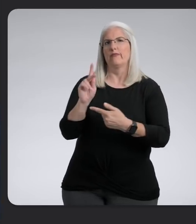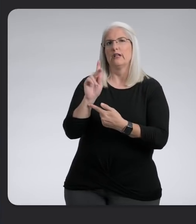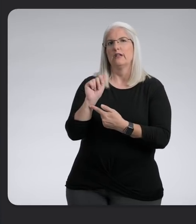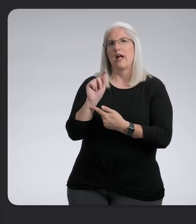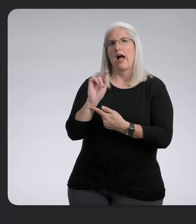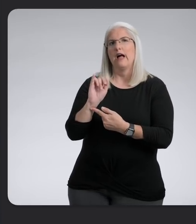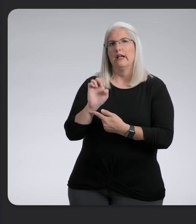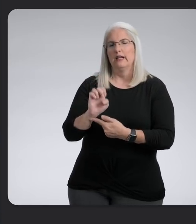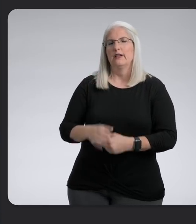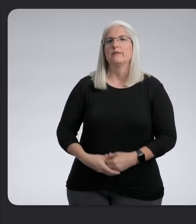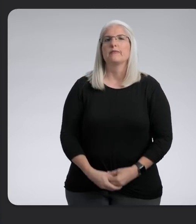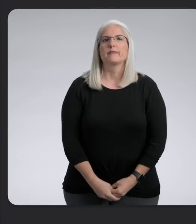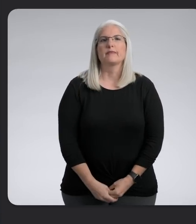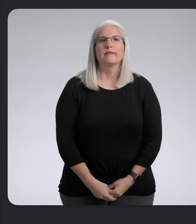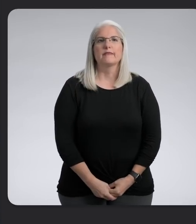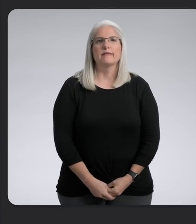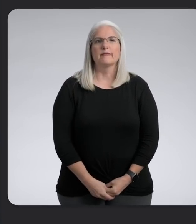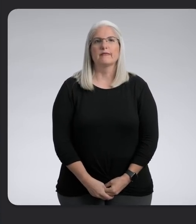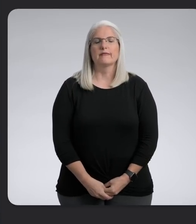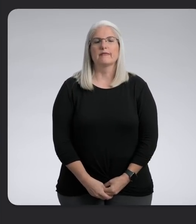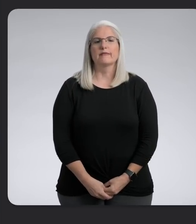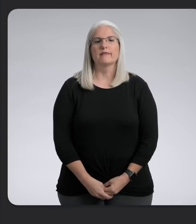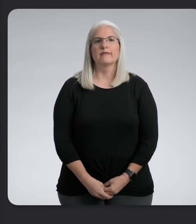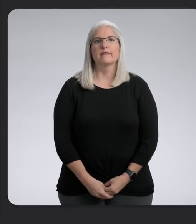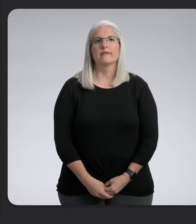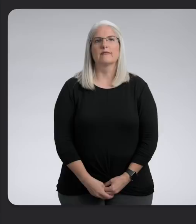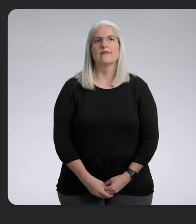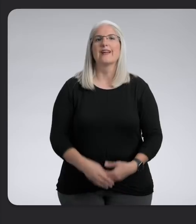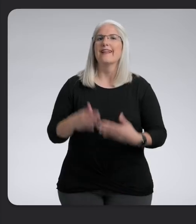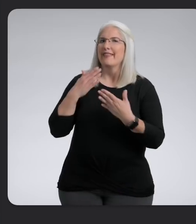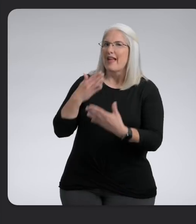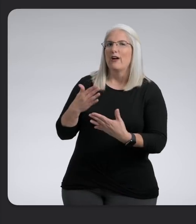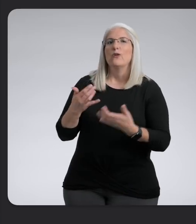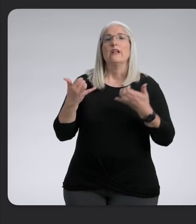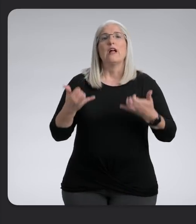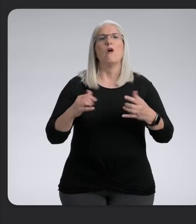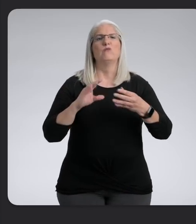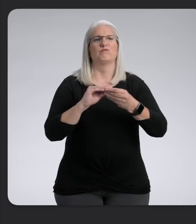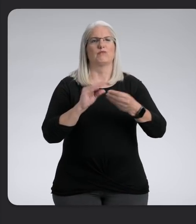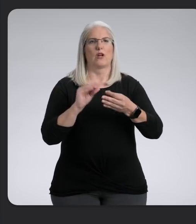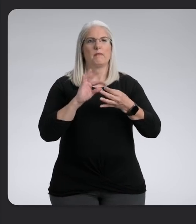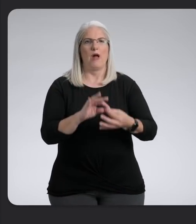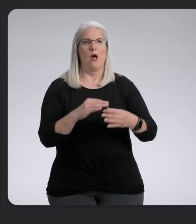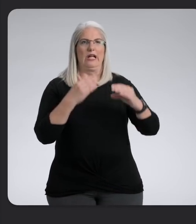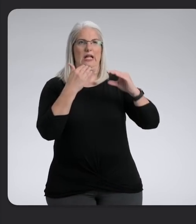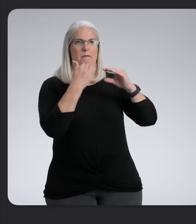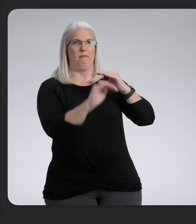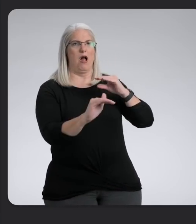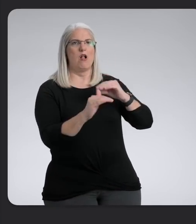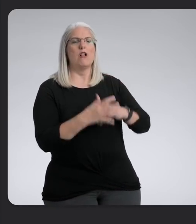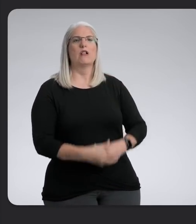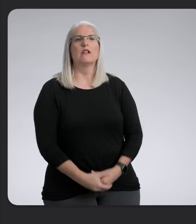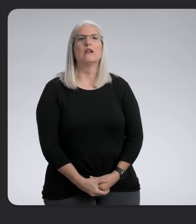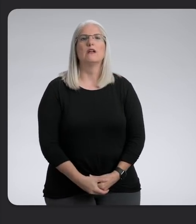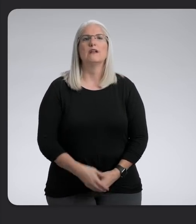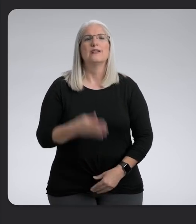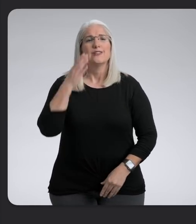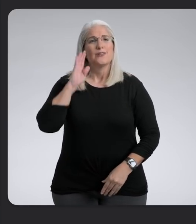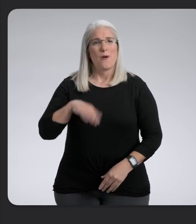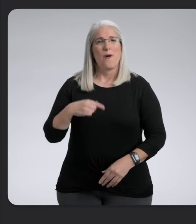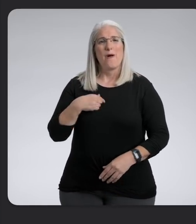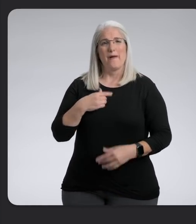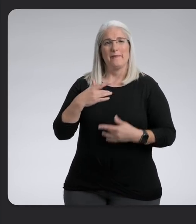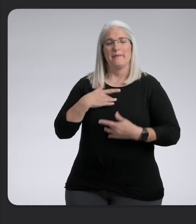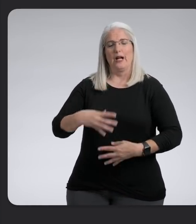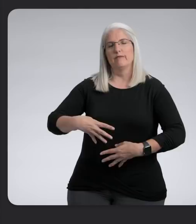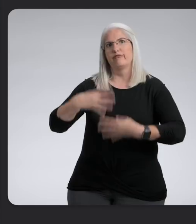Thanks, Craig. Let's start with mail. If you're like me, you get a lot of marketing